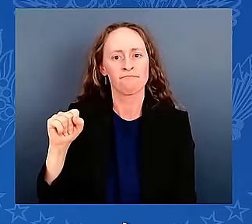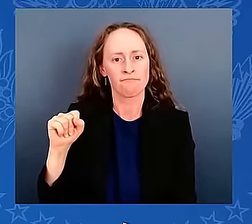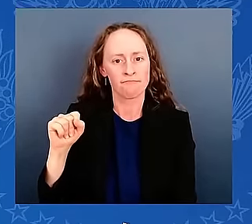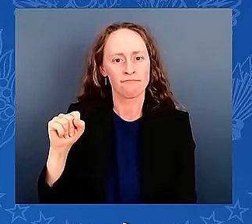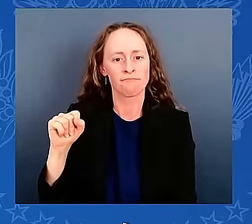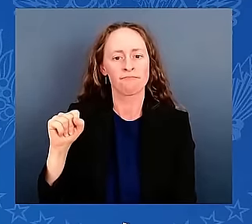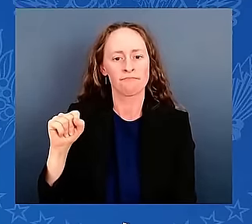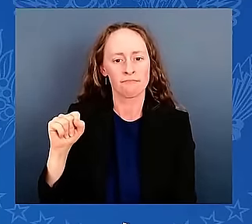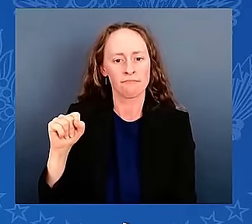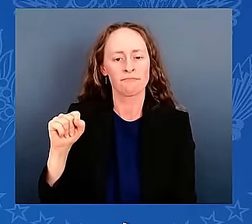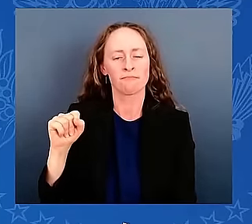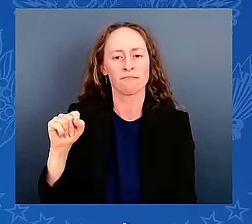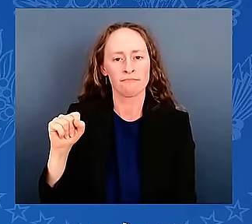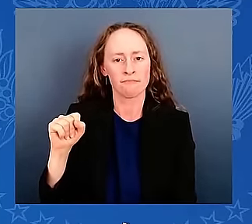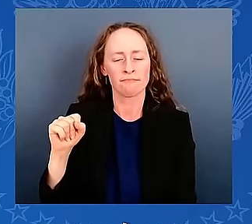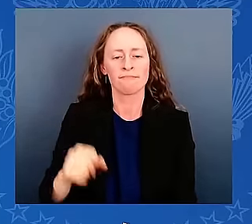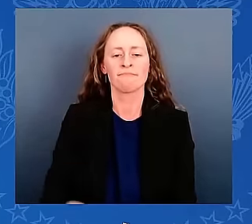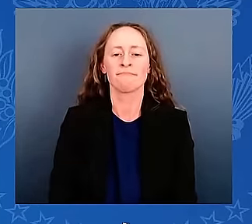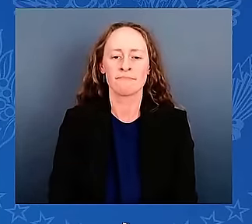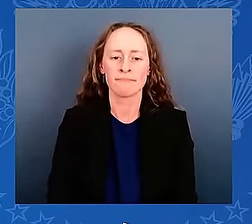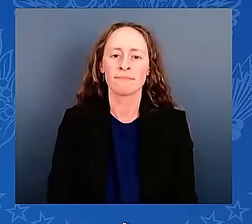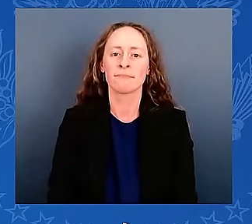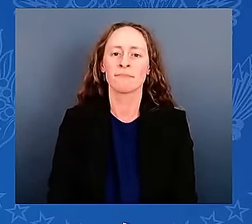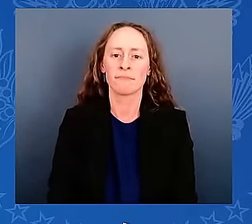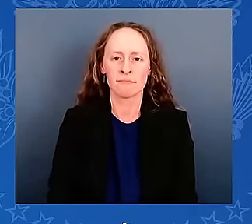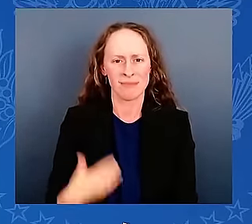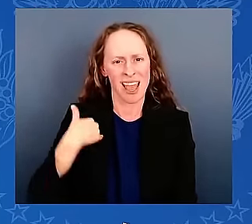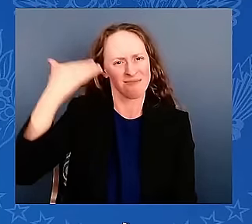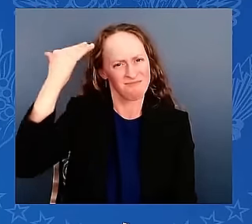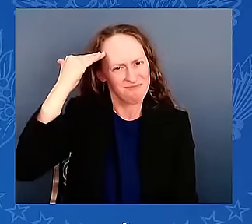I know what a black job is.